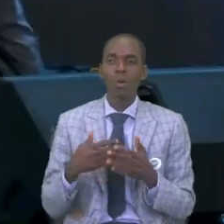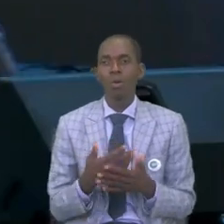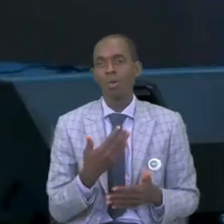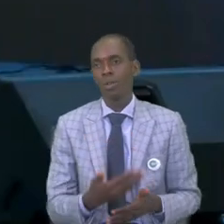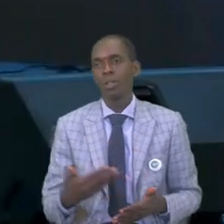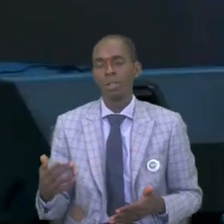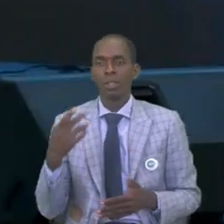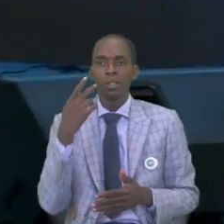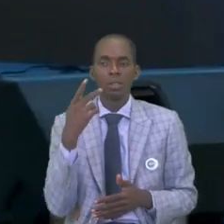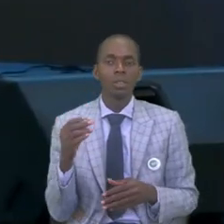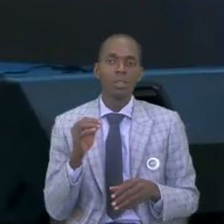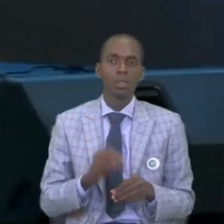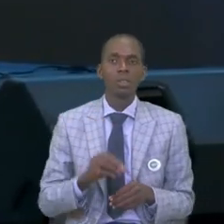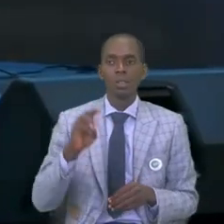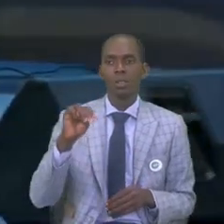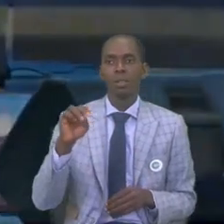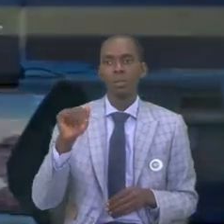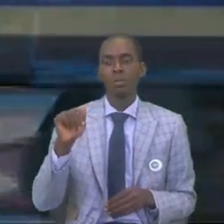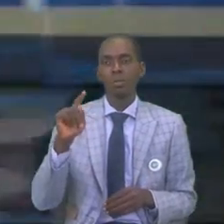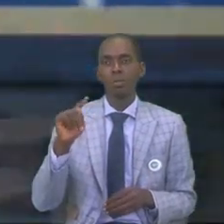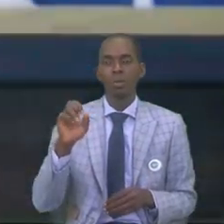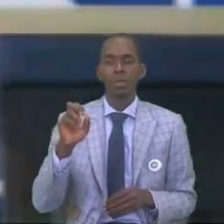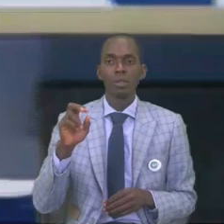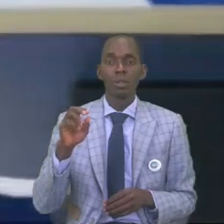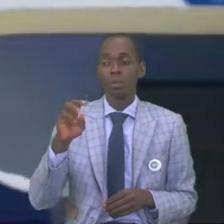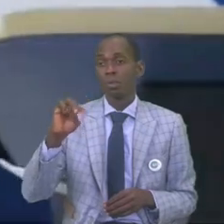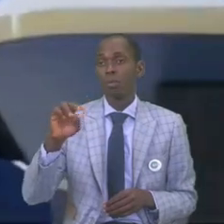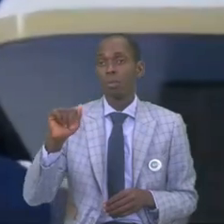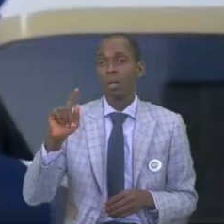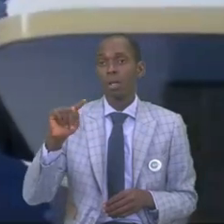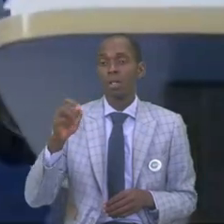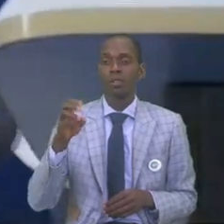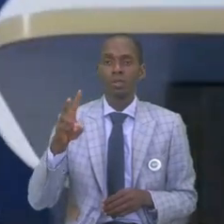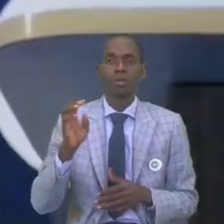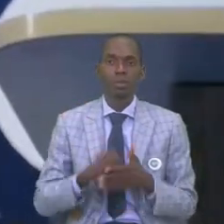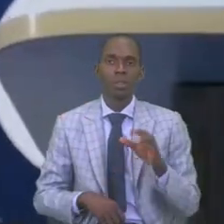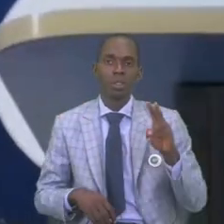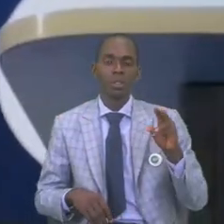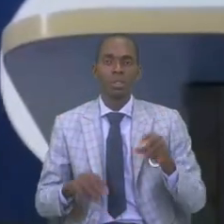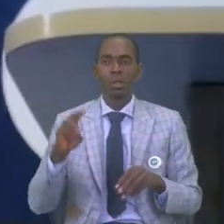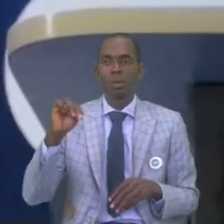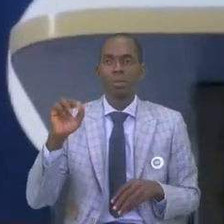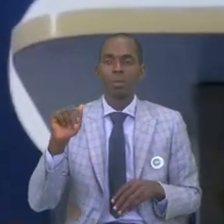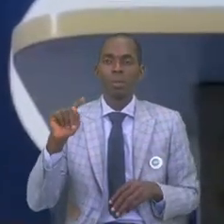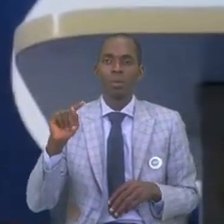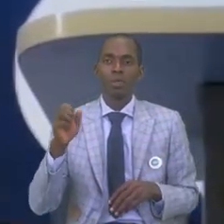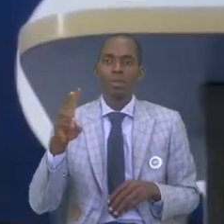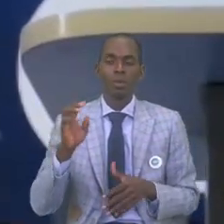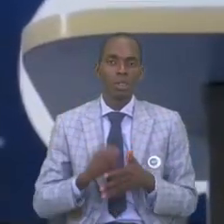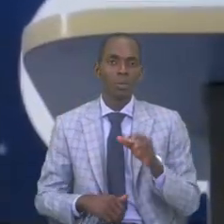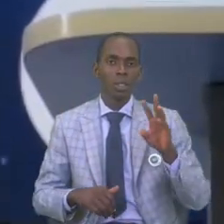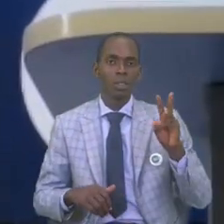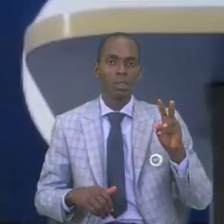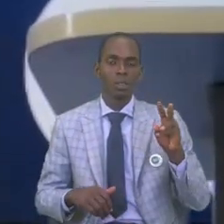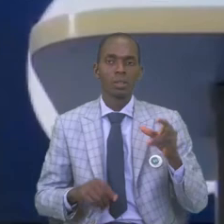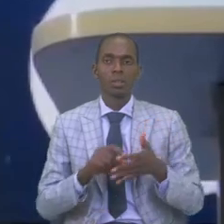in Matthew chapter 16, and I'm reading from verse 18. Matthew chapter 16, and we're reading